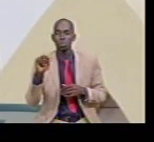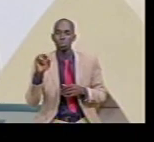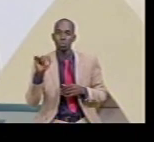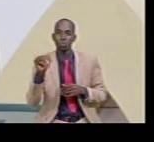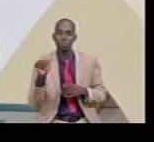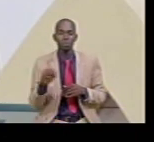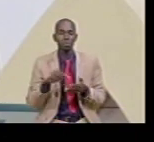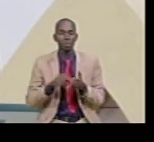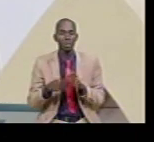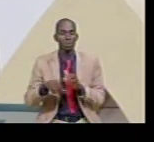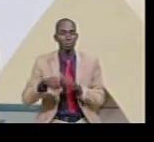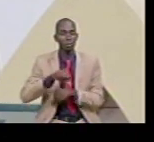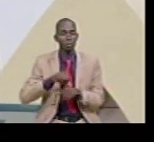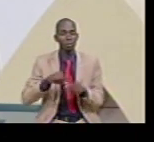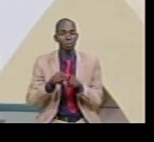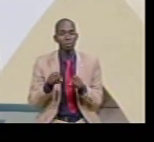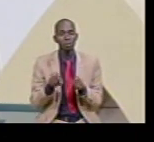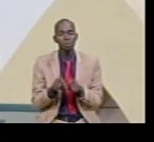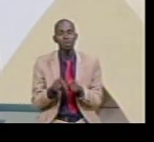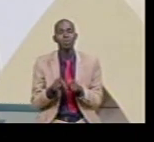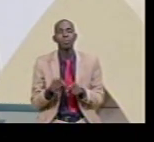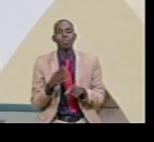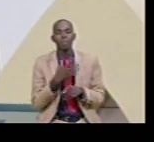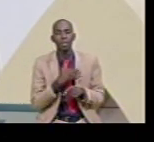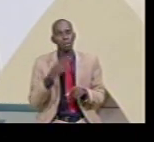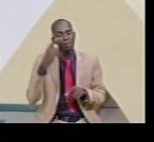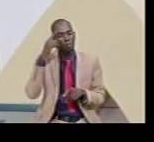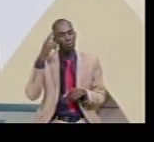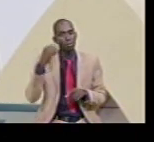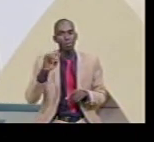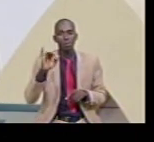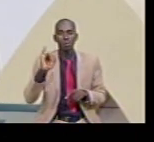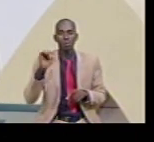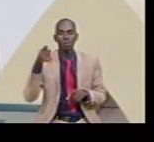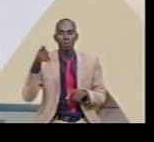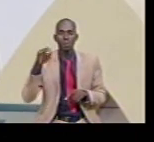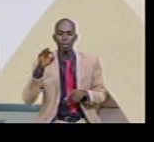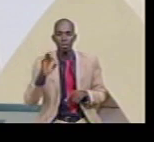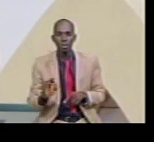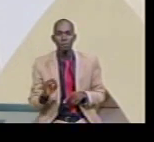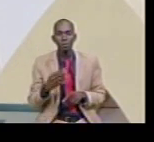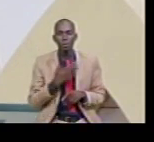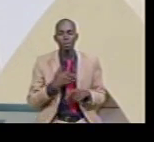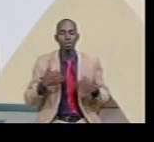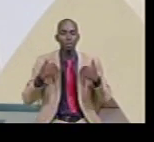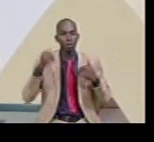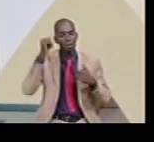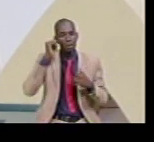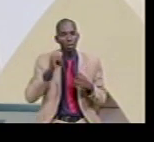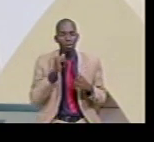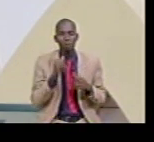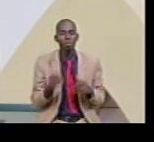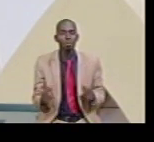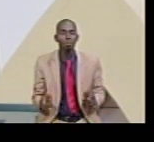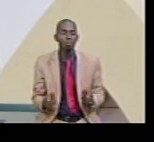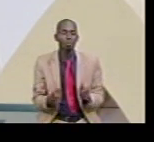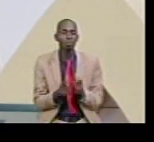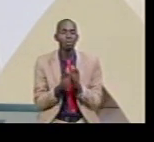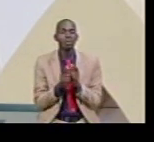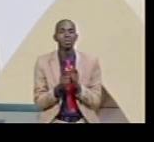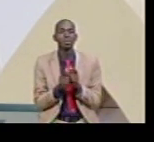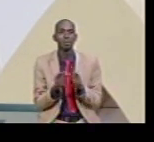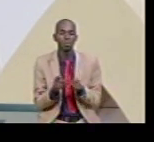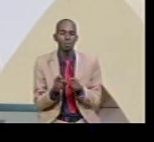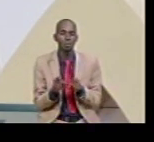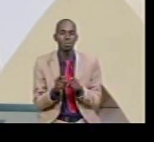campuses. And for the YPF and young adult, they have their meeting, they meet up. So all